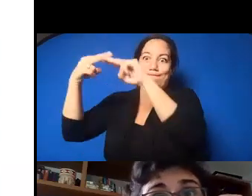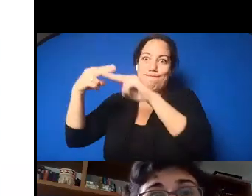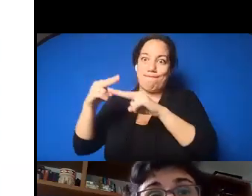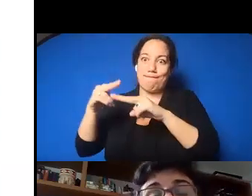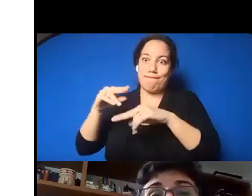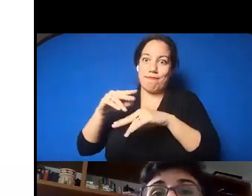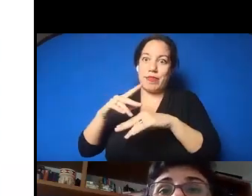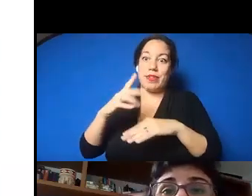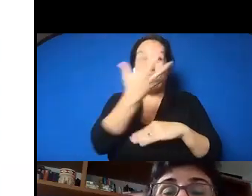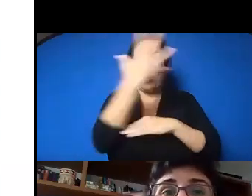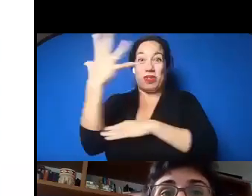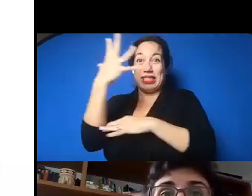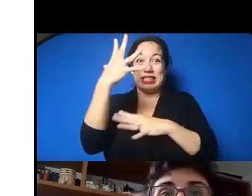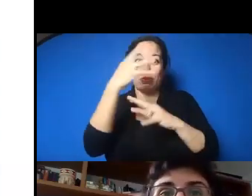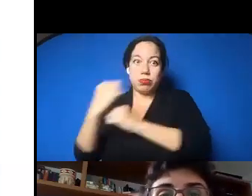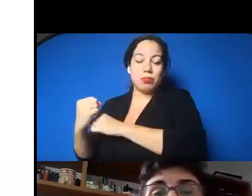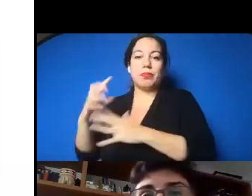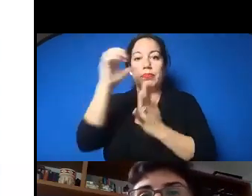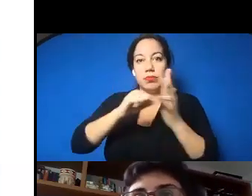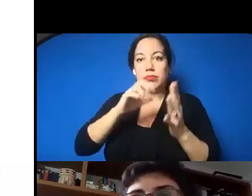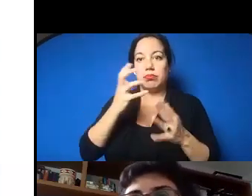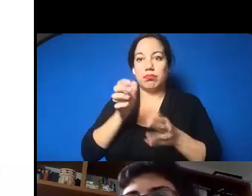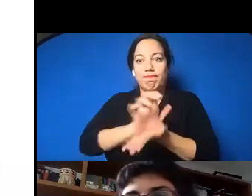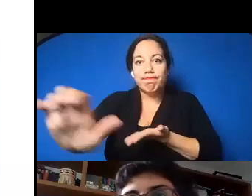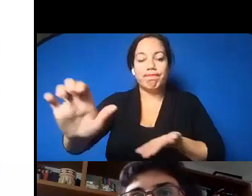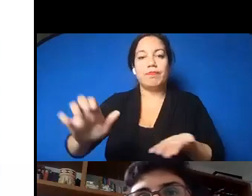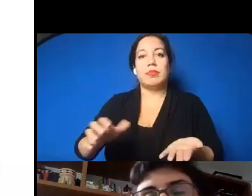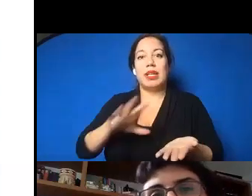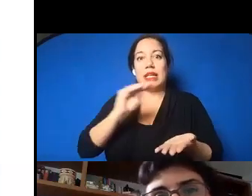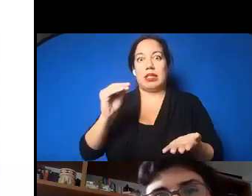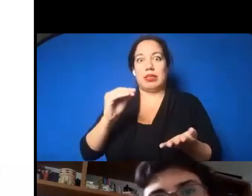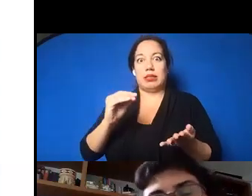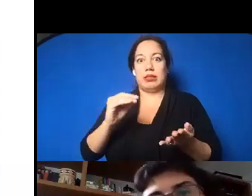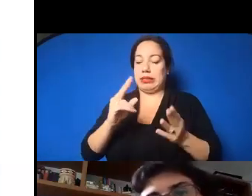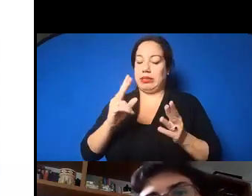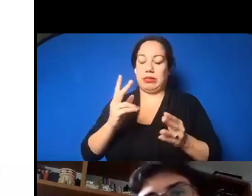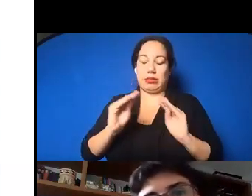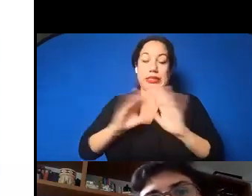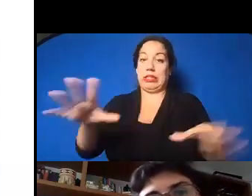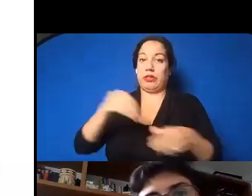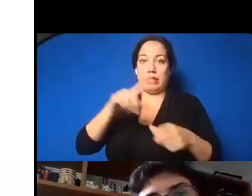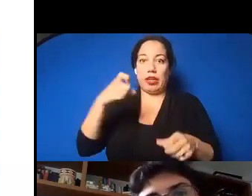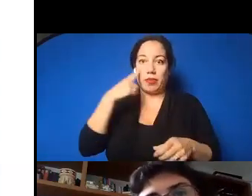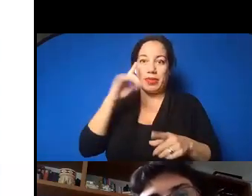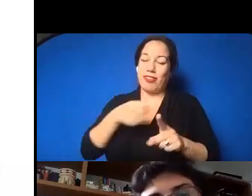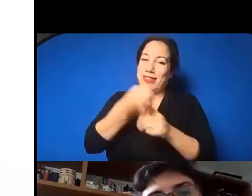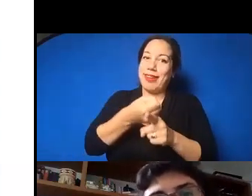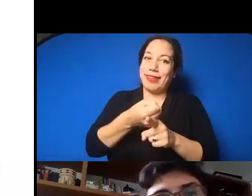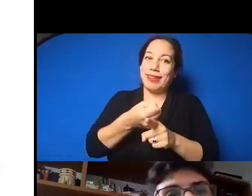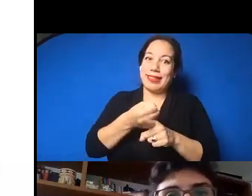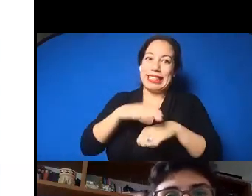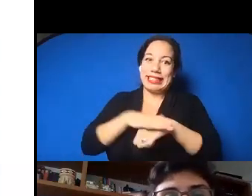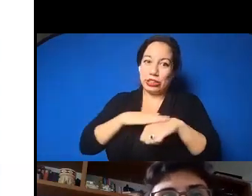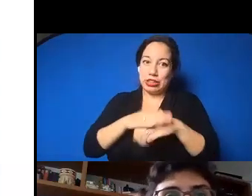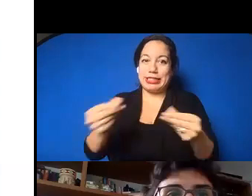deforestation in Brazil and a very clear direction in the government to attack the indigenous territories. So we